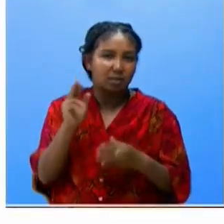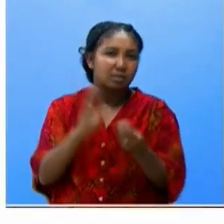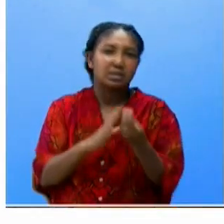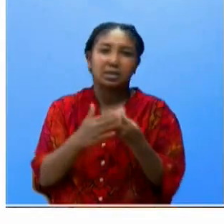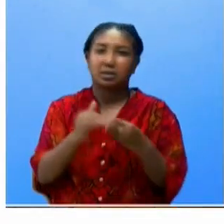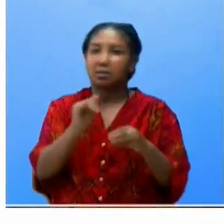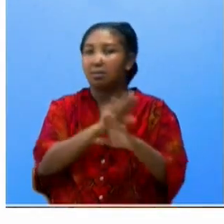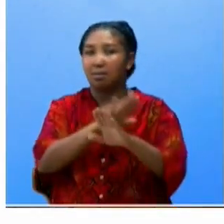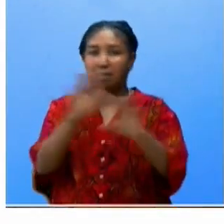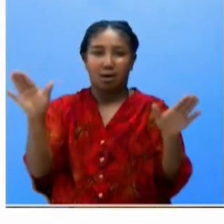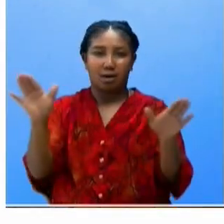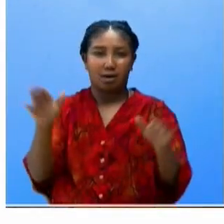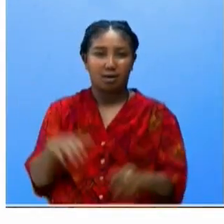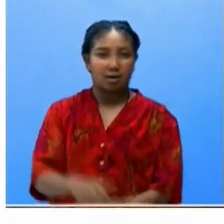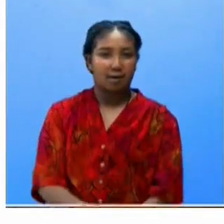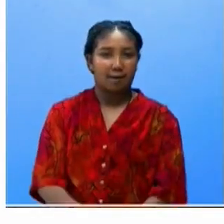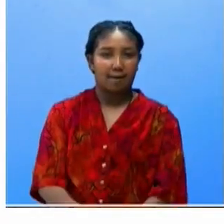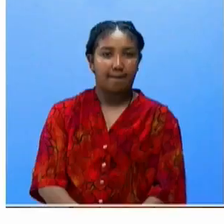treated.